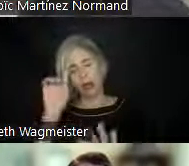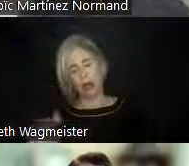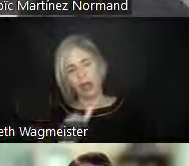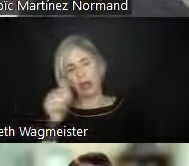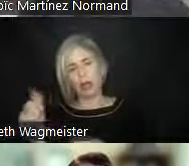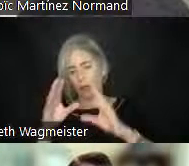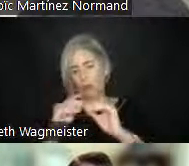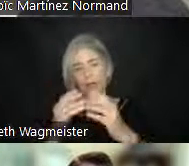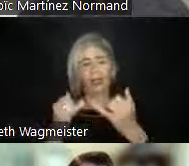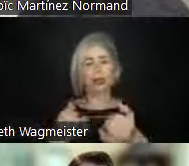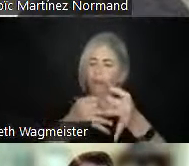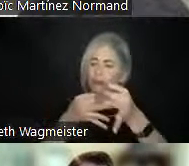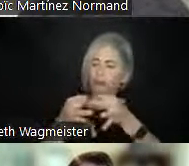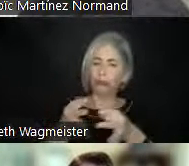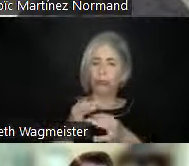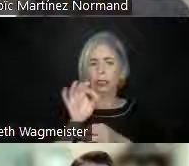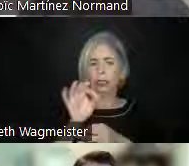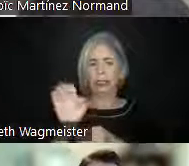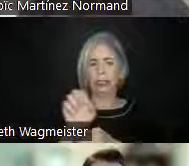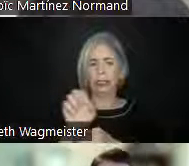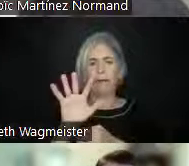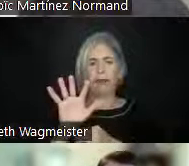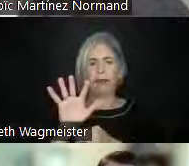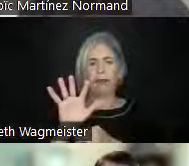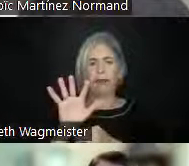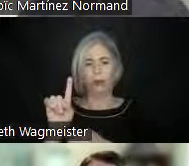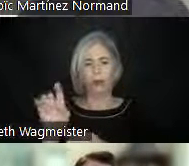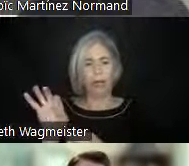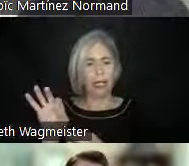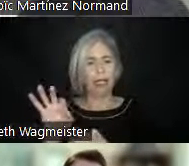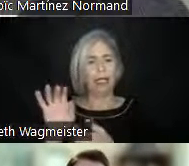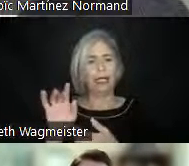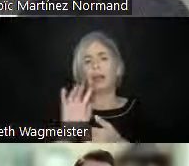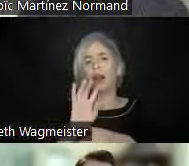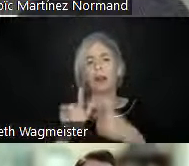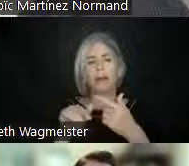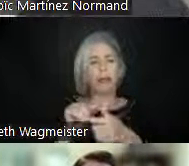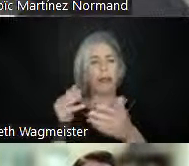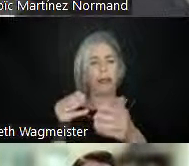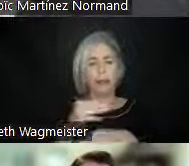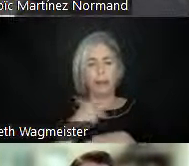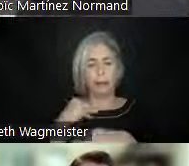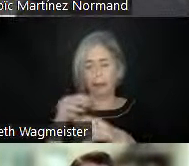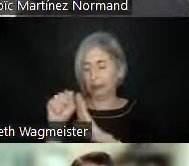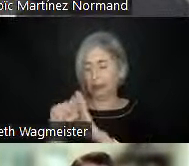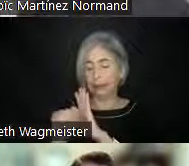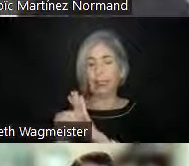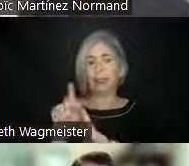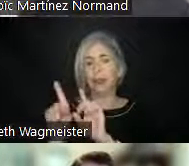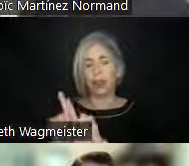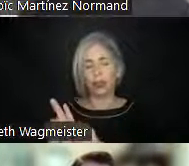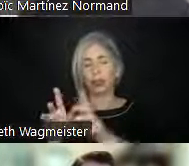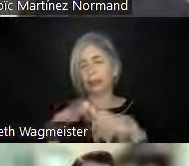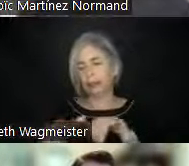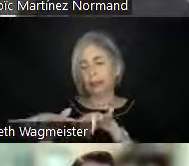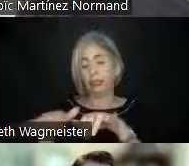webinar today explaining the EN301549 for monitoring agencies in the member states. Okay, standards